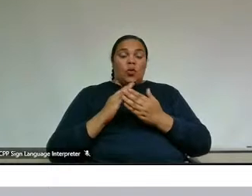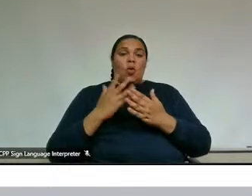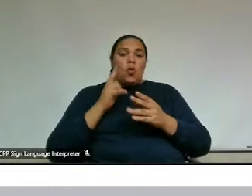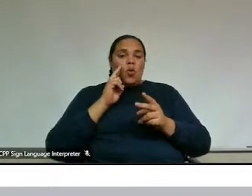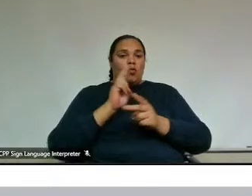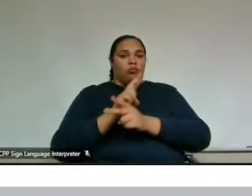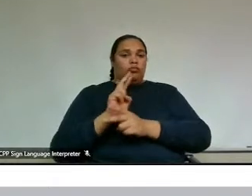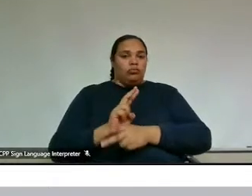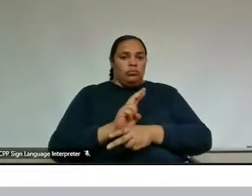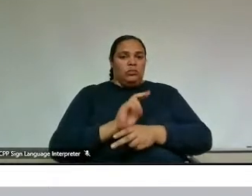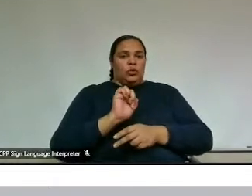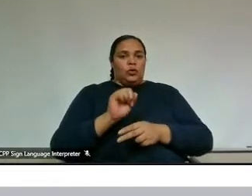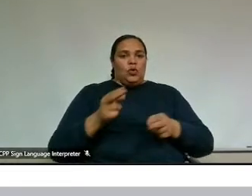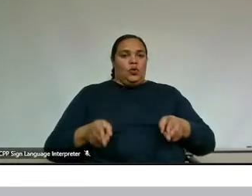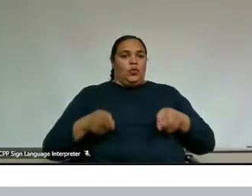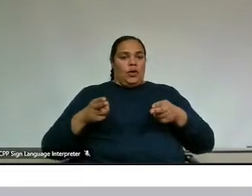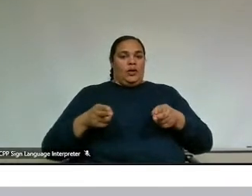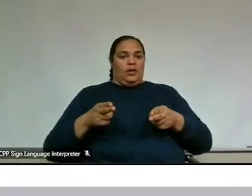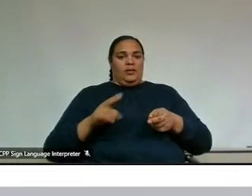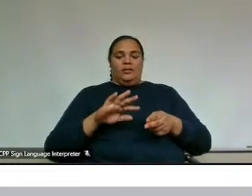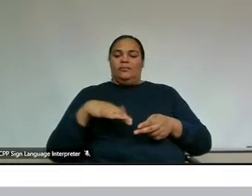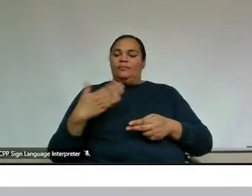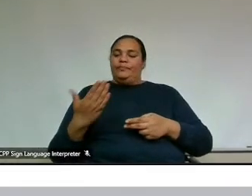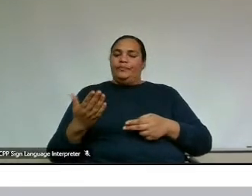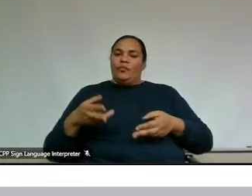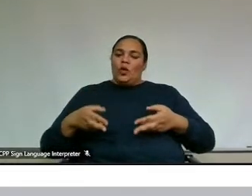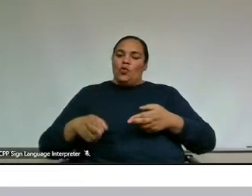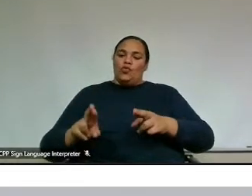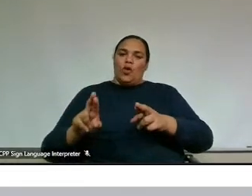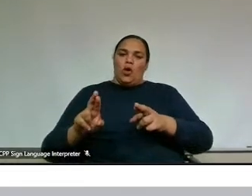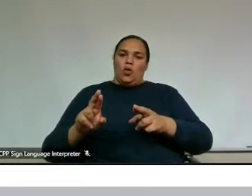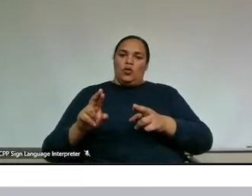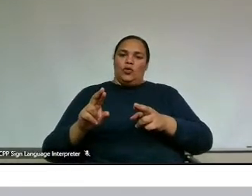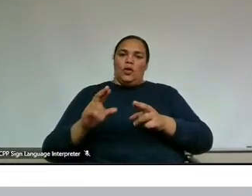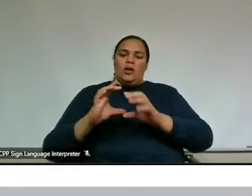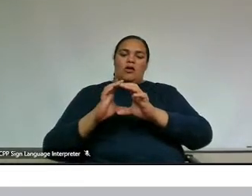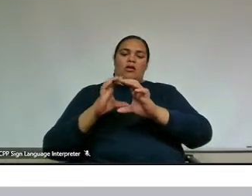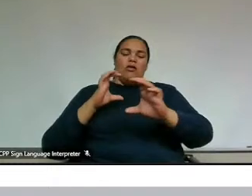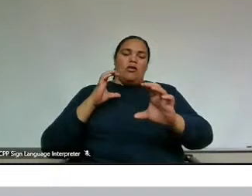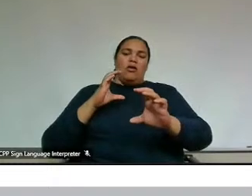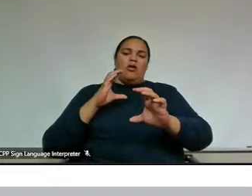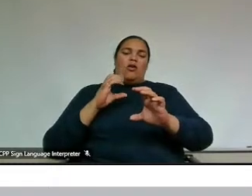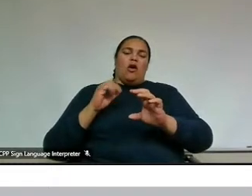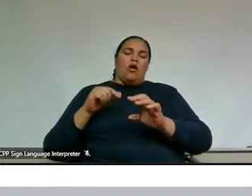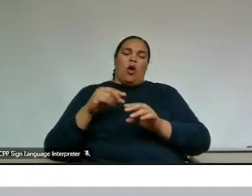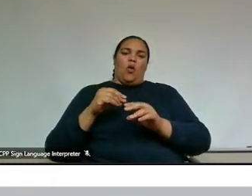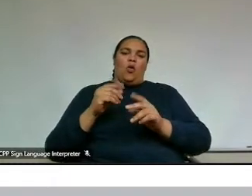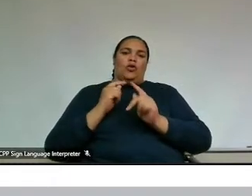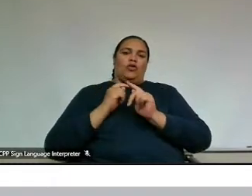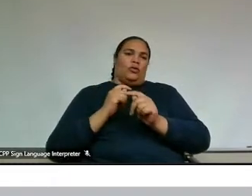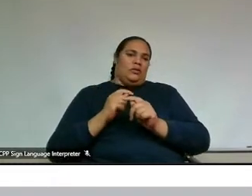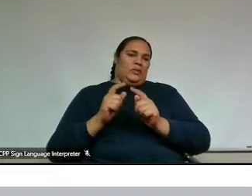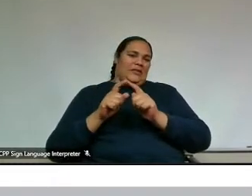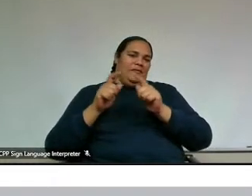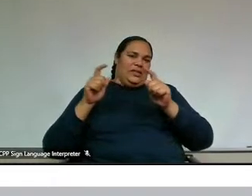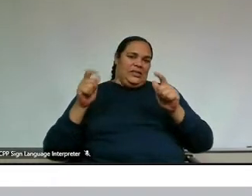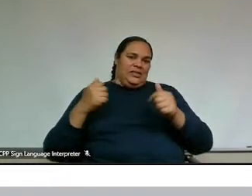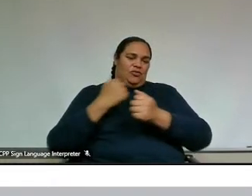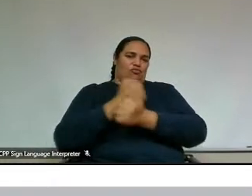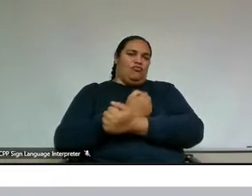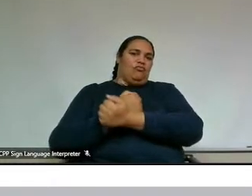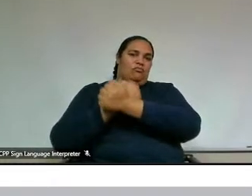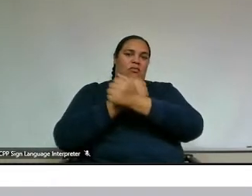the railway versus road cargo transport? Because the